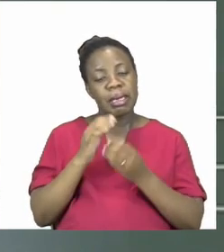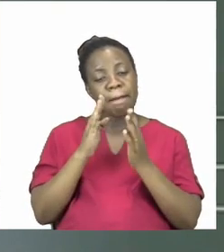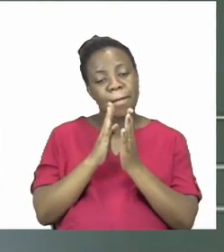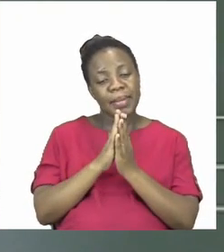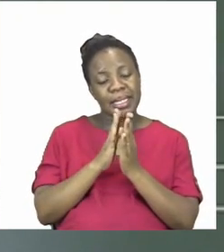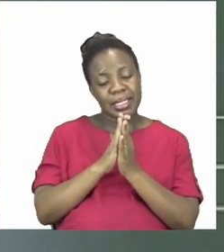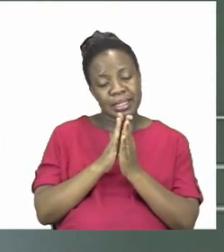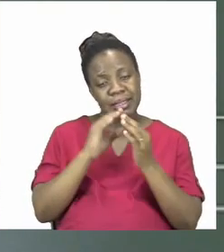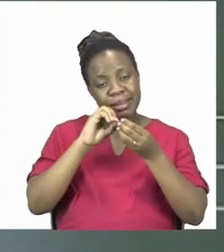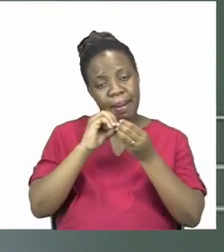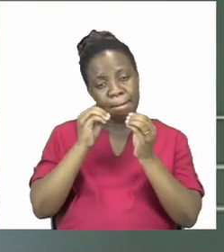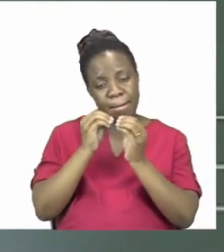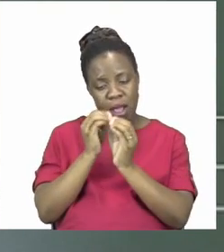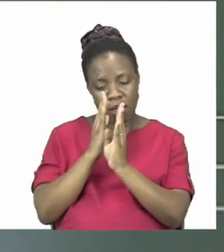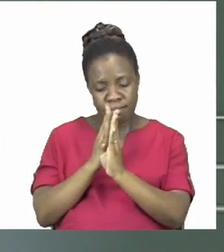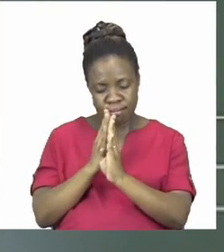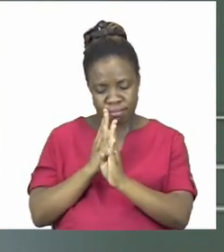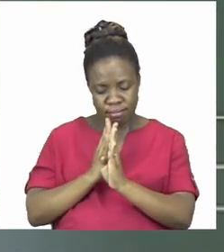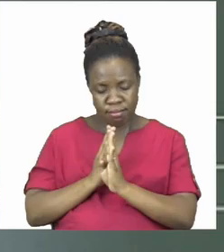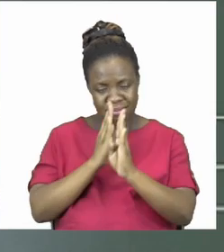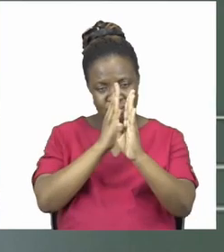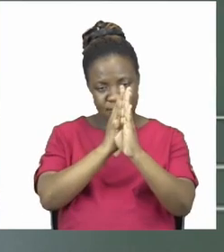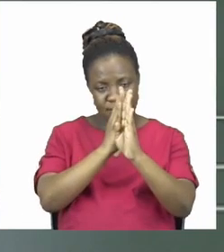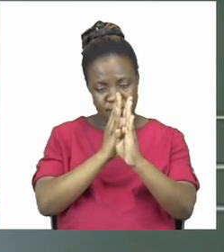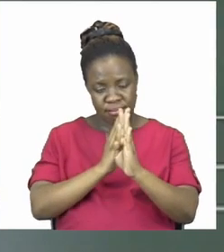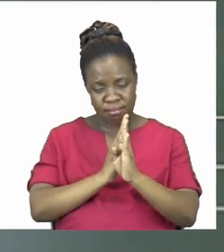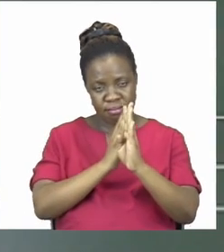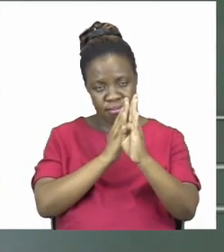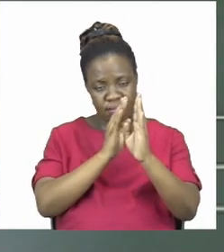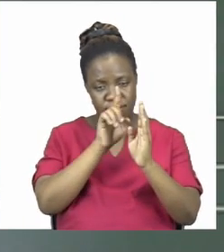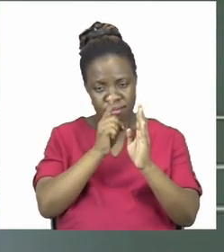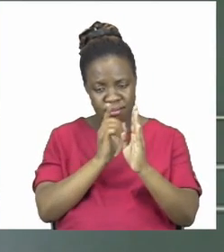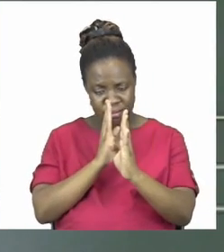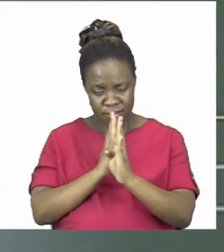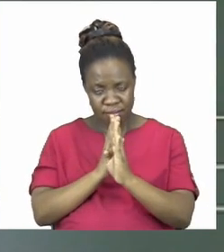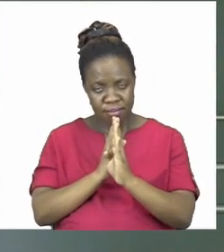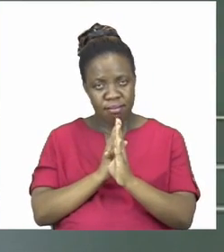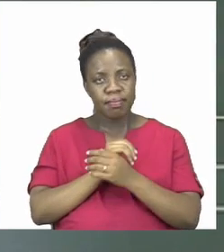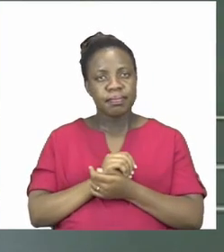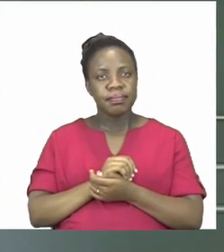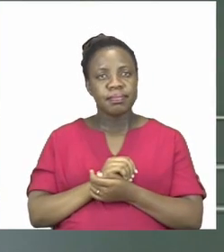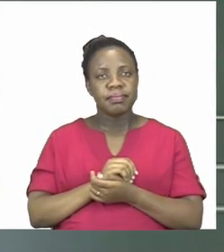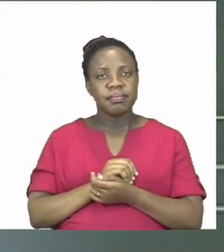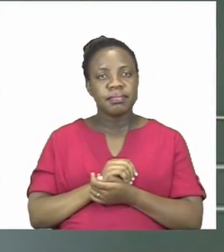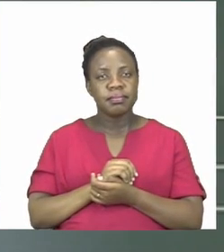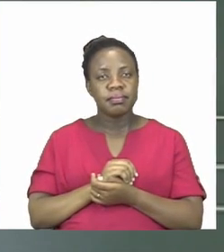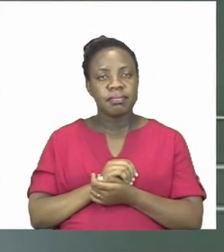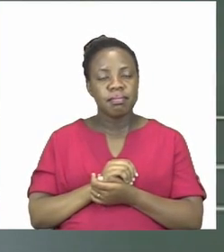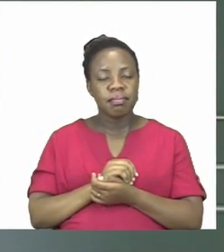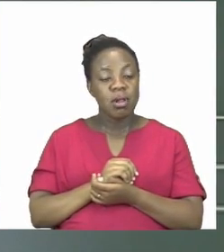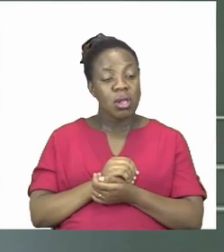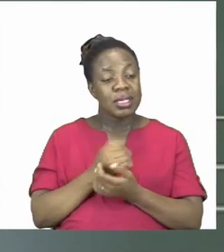dot is in line. And then we say our 14. 1 in